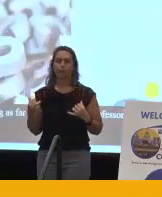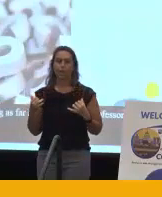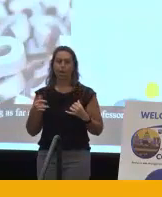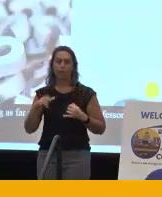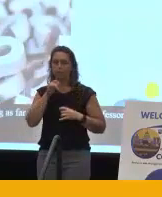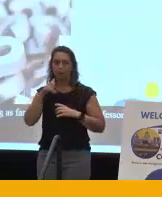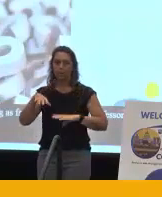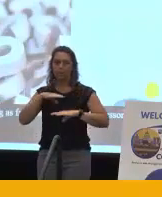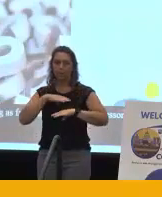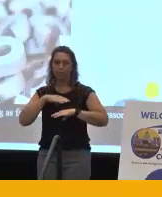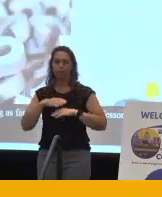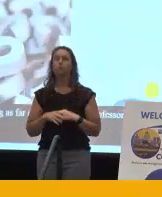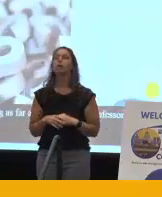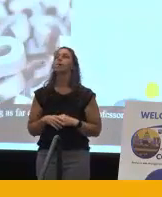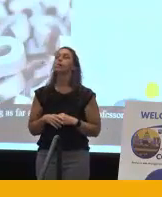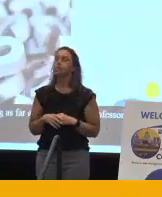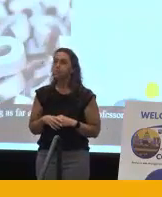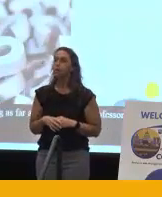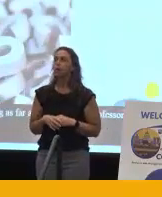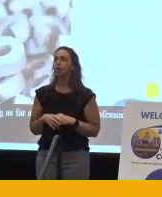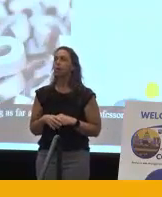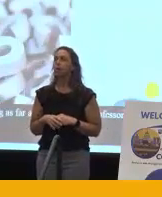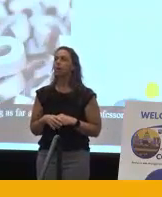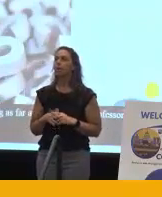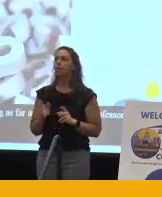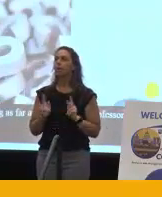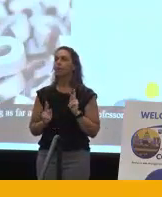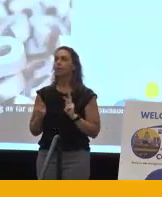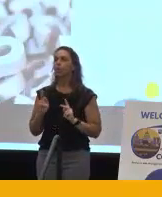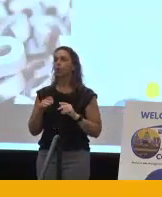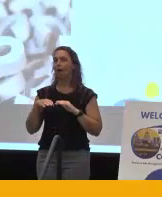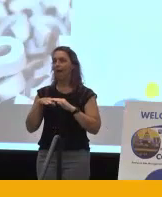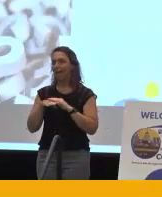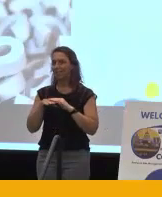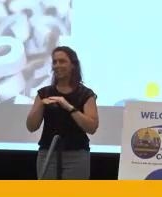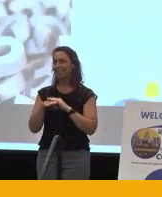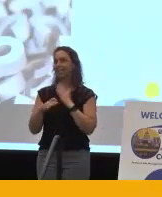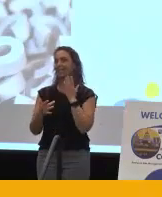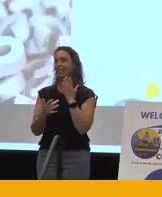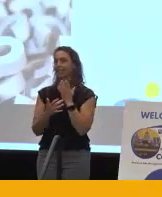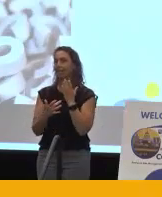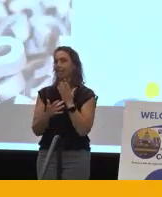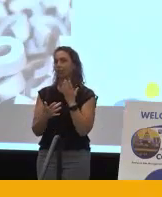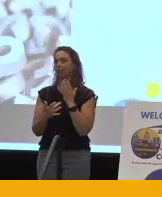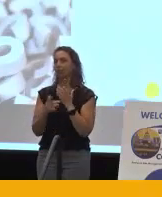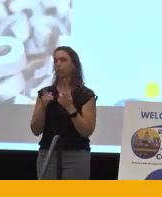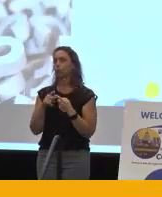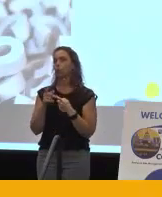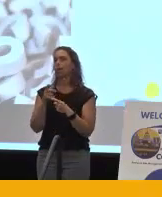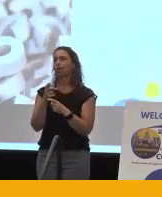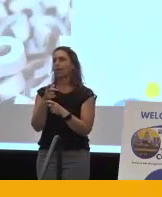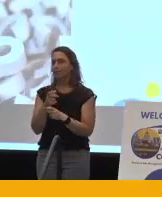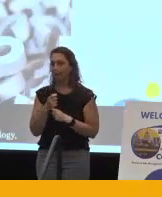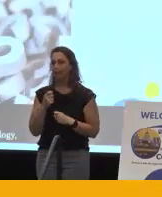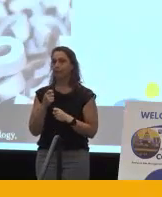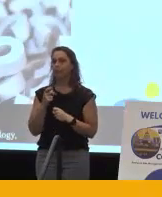the biggest need that's not being met is people accessing technology, assistive technology, to get individuals